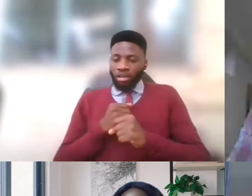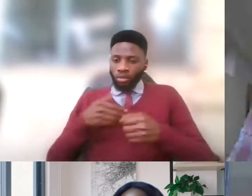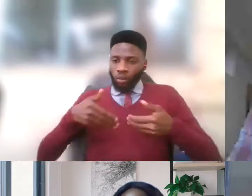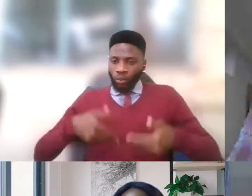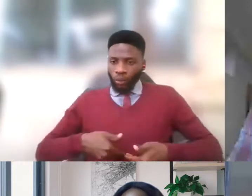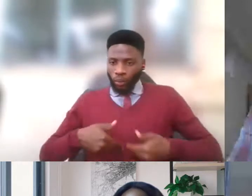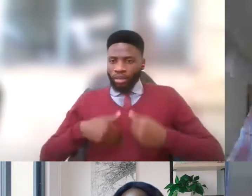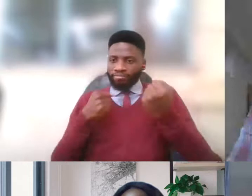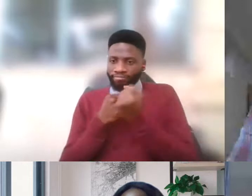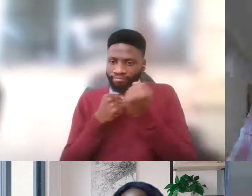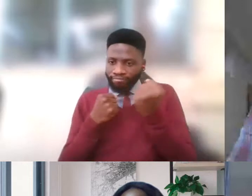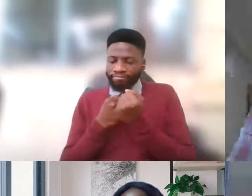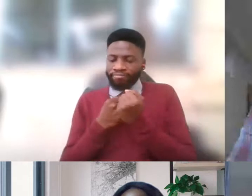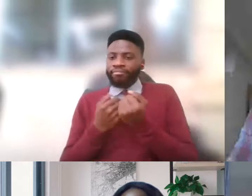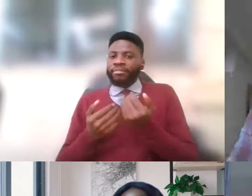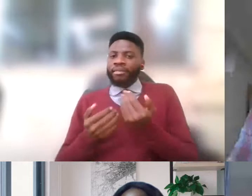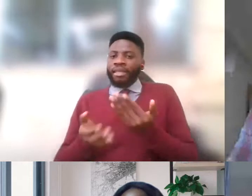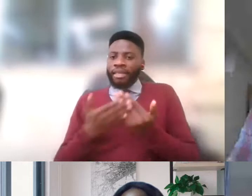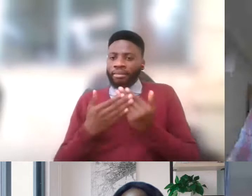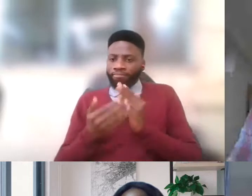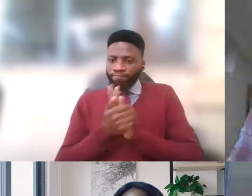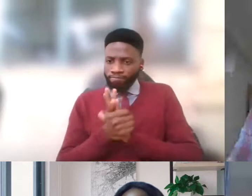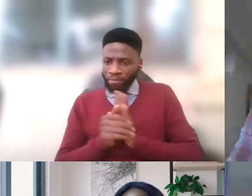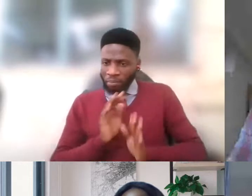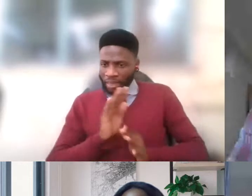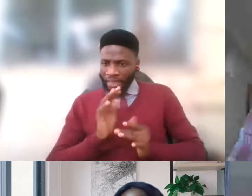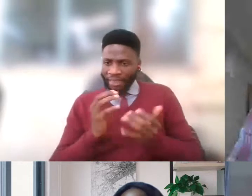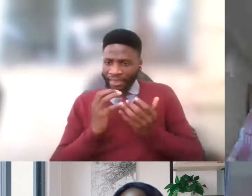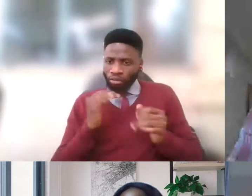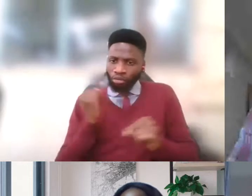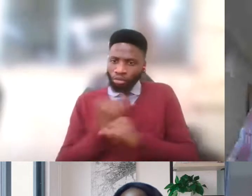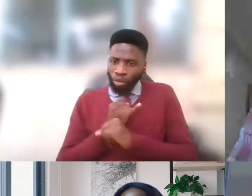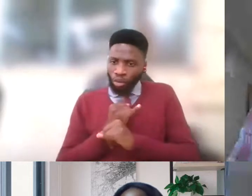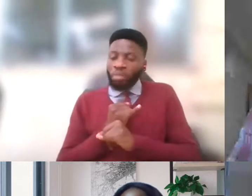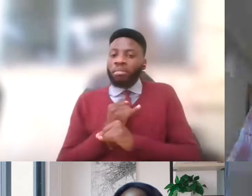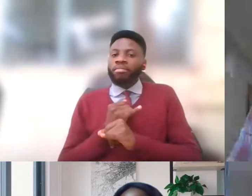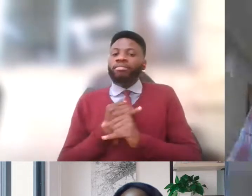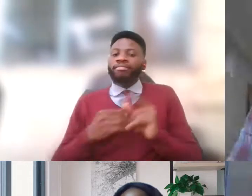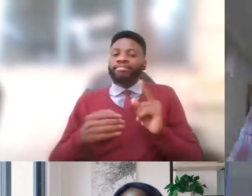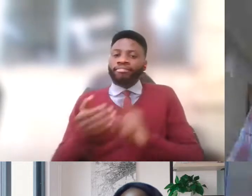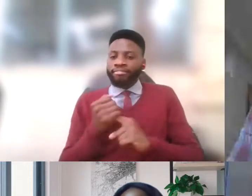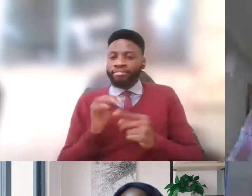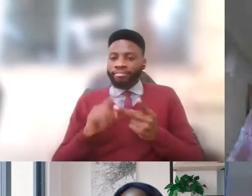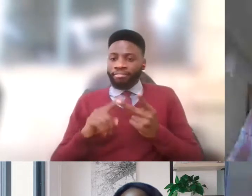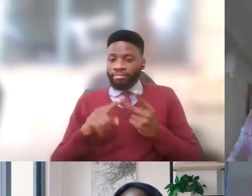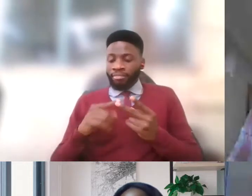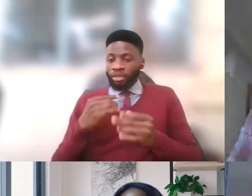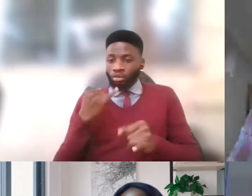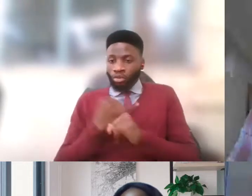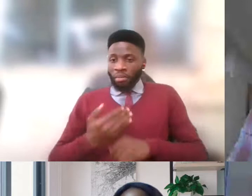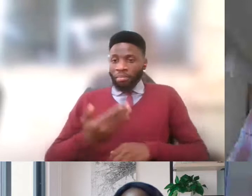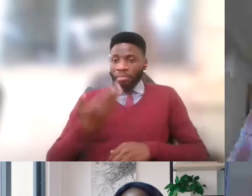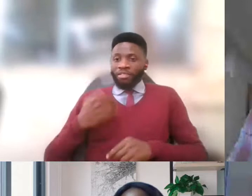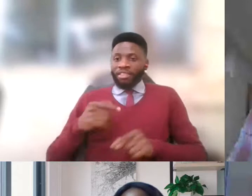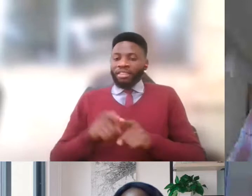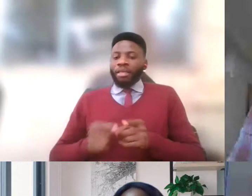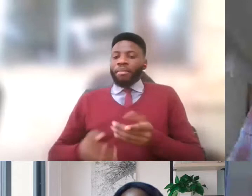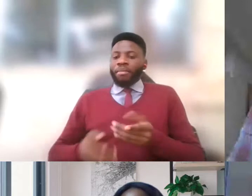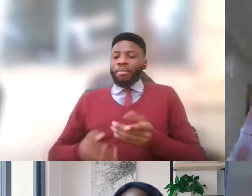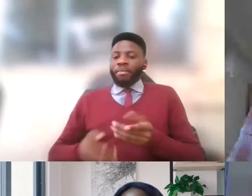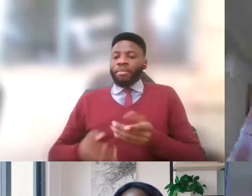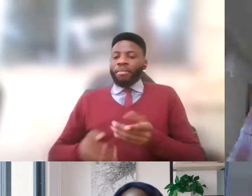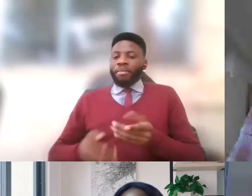to be for me when I graduate from the university? And there's this vast technology that you can actually be a